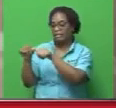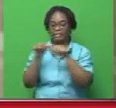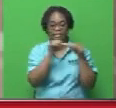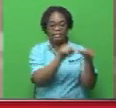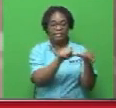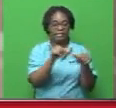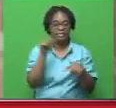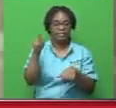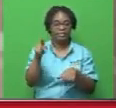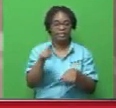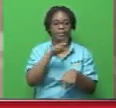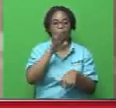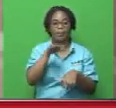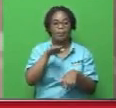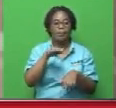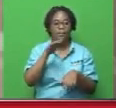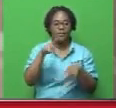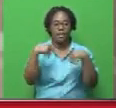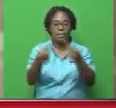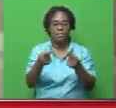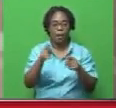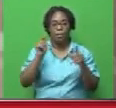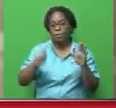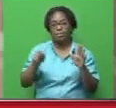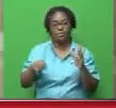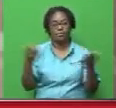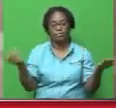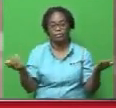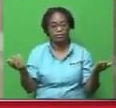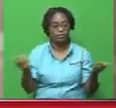when they go to the Court of Appeal, as many people would have seen